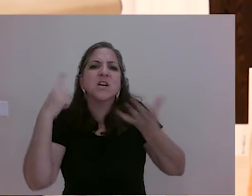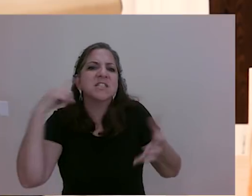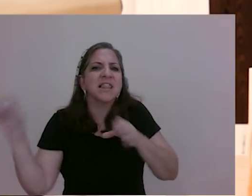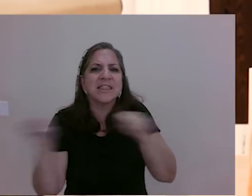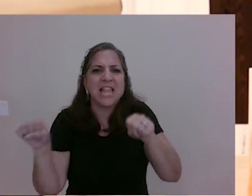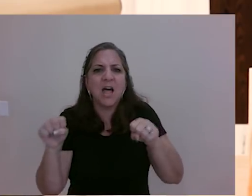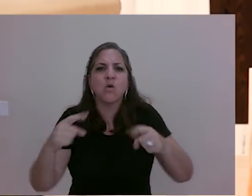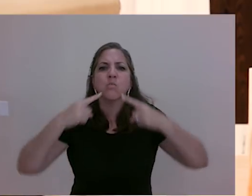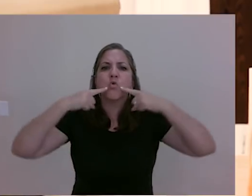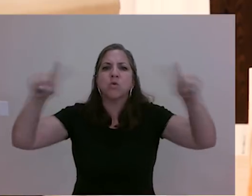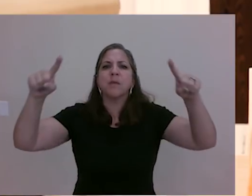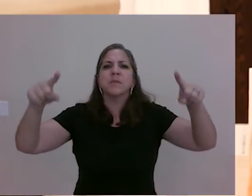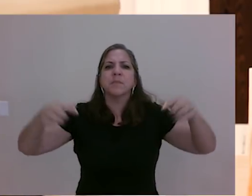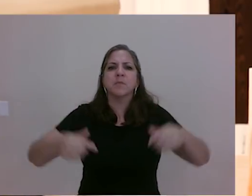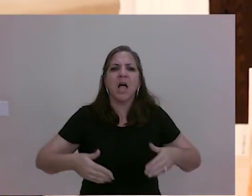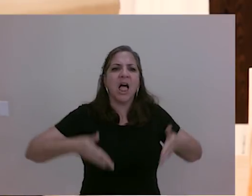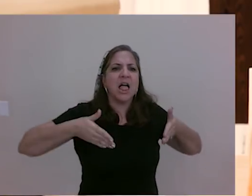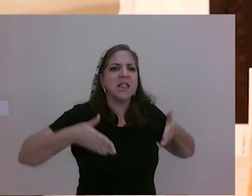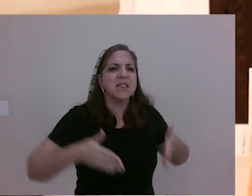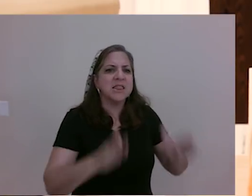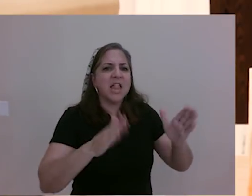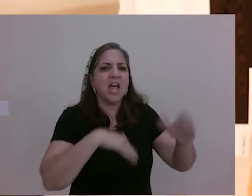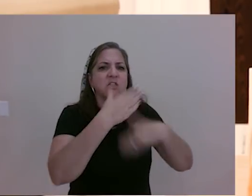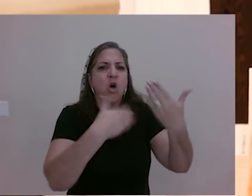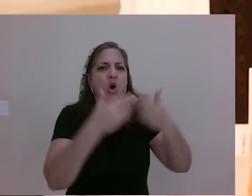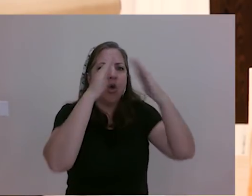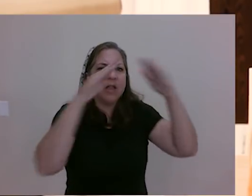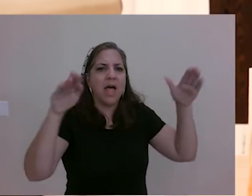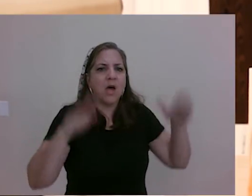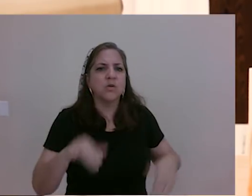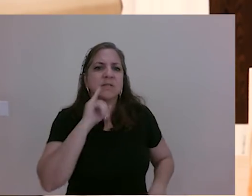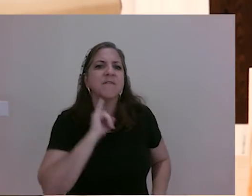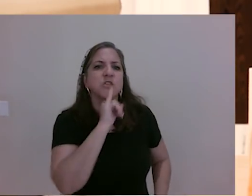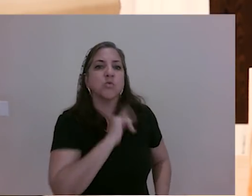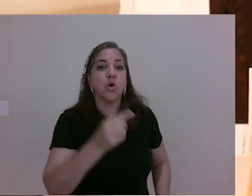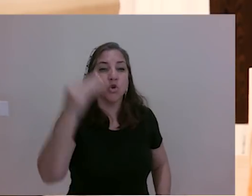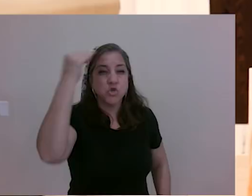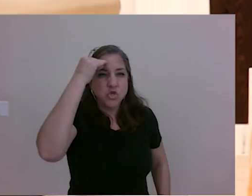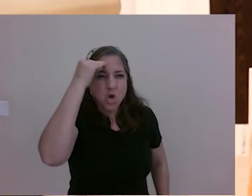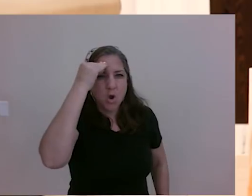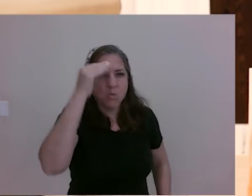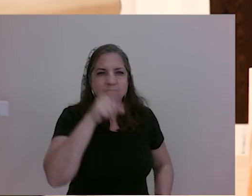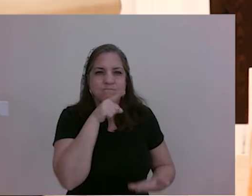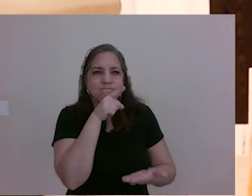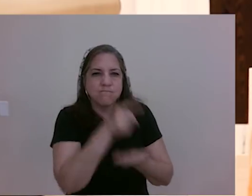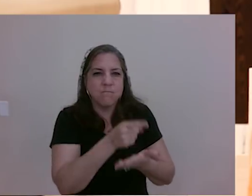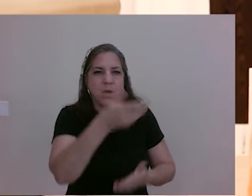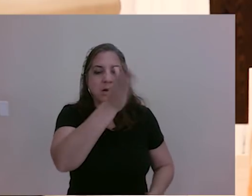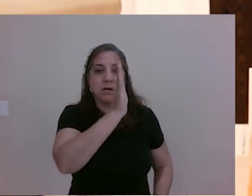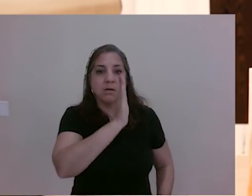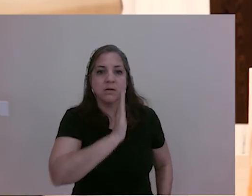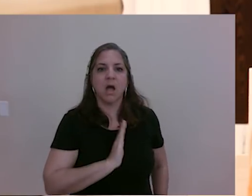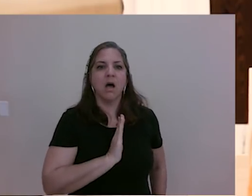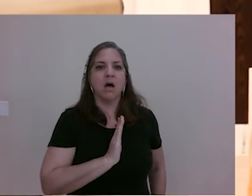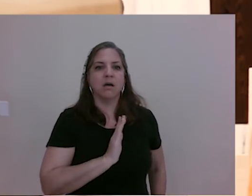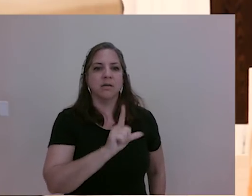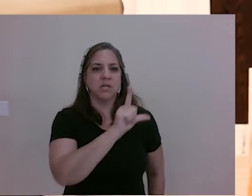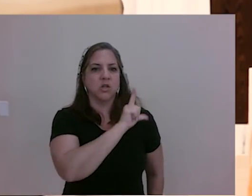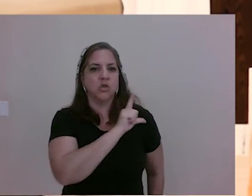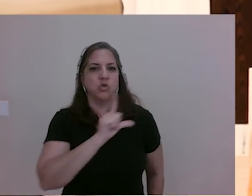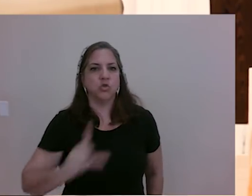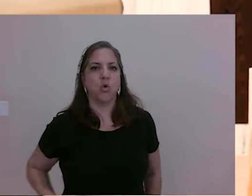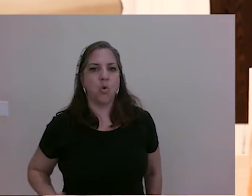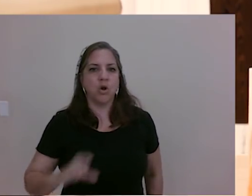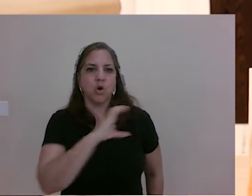voice, and proclaimed, "Let the whole house of Israel know for certain that God has both made Lord